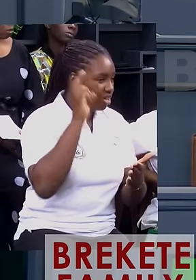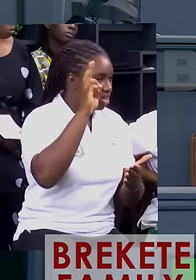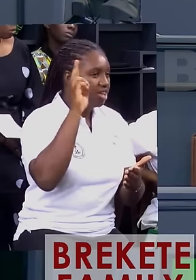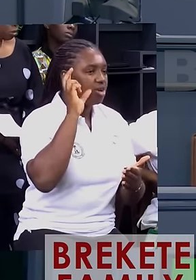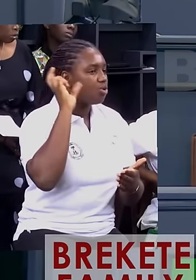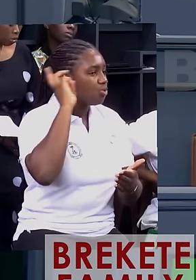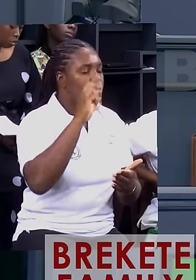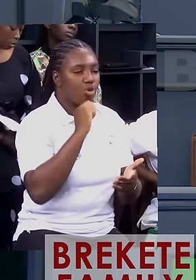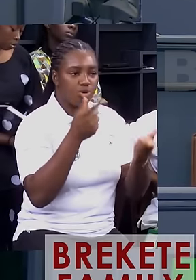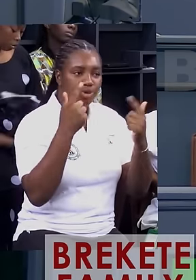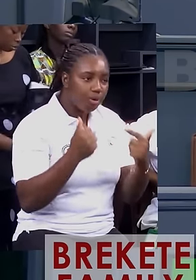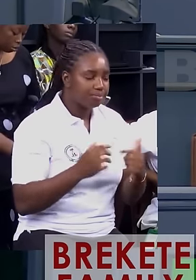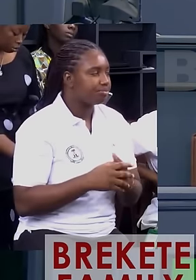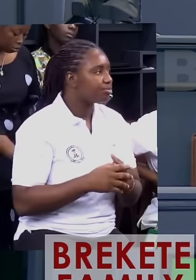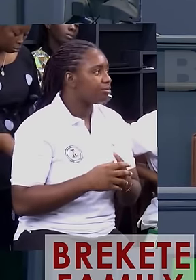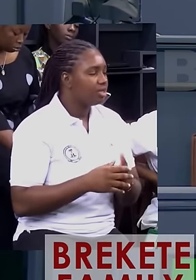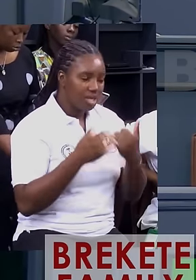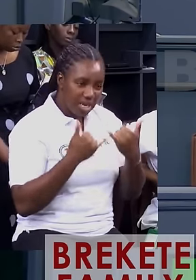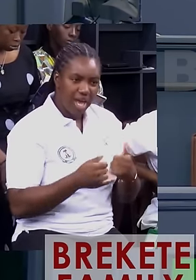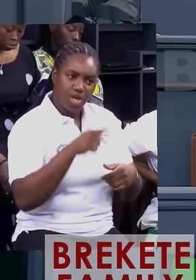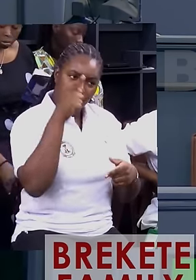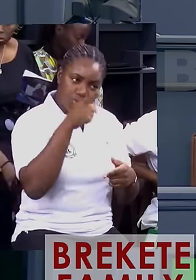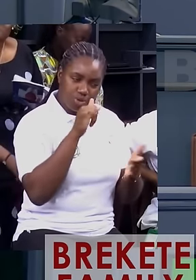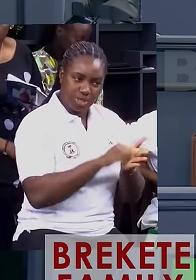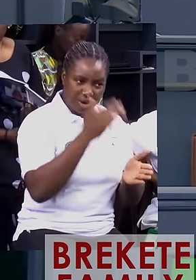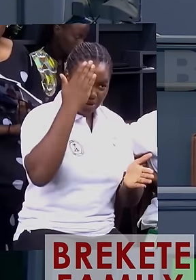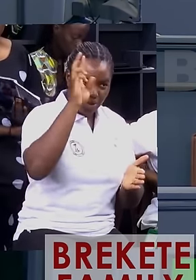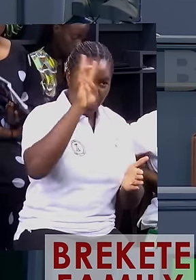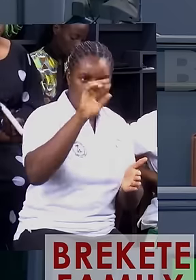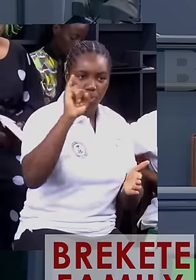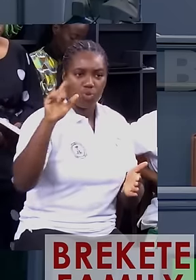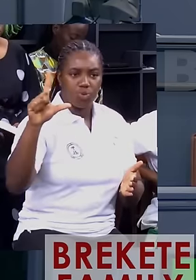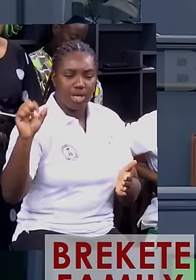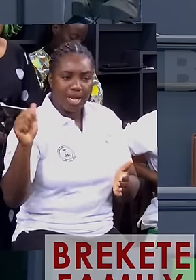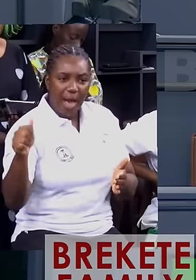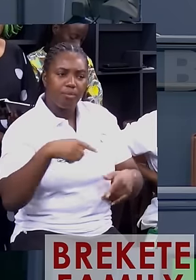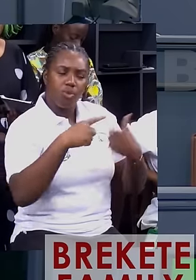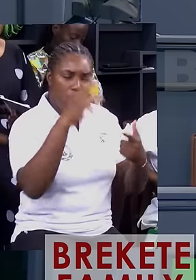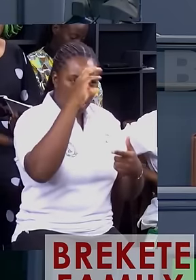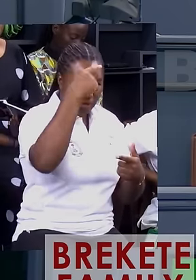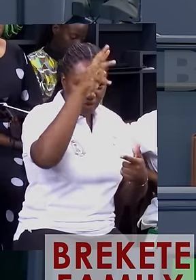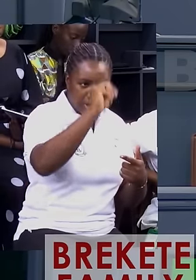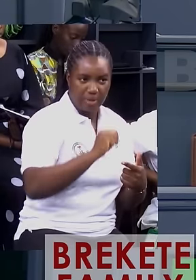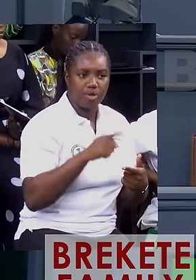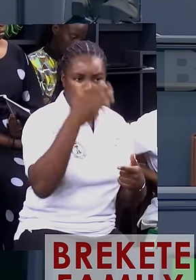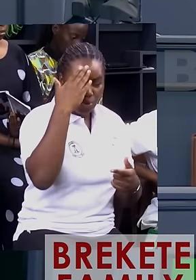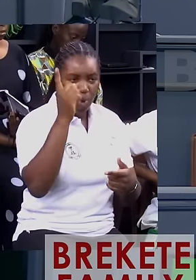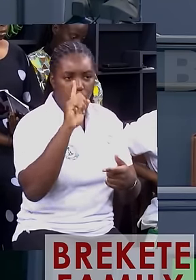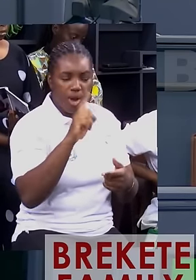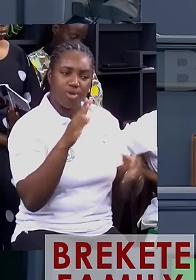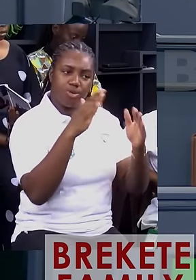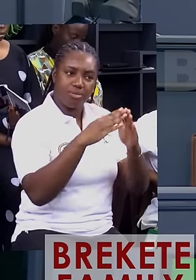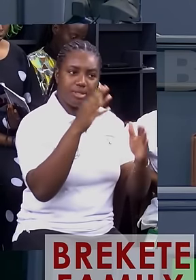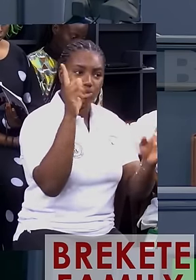Now you know how you take Sabi Williams. Go look for him. You will not know where we will not